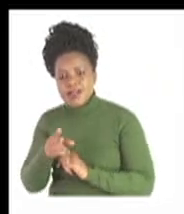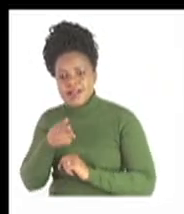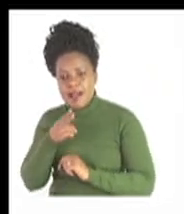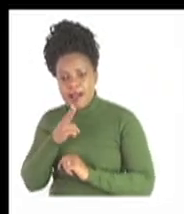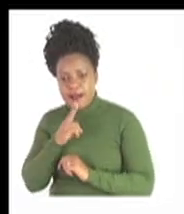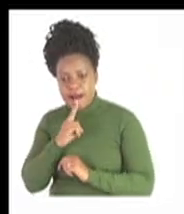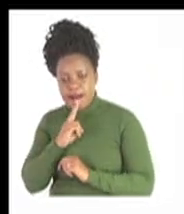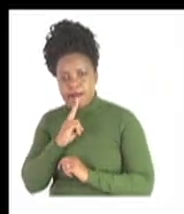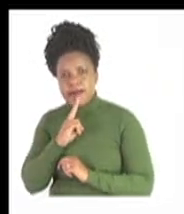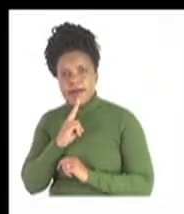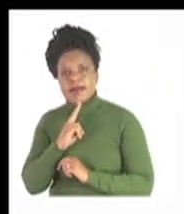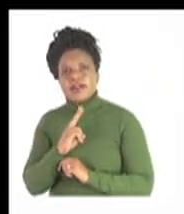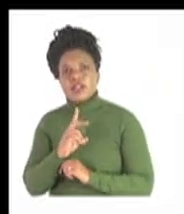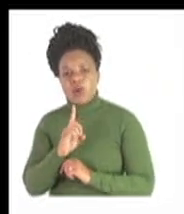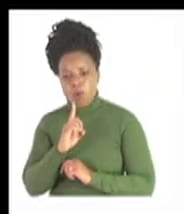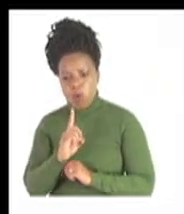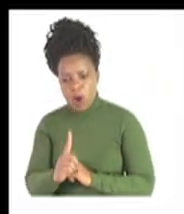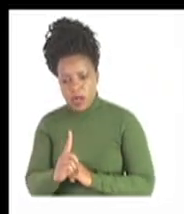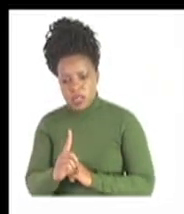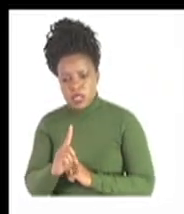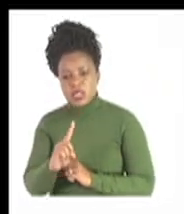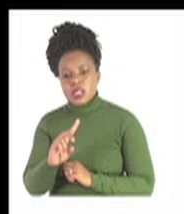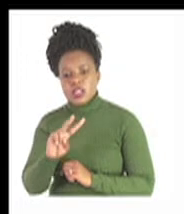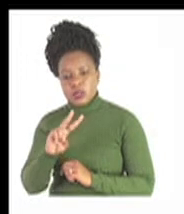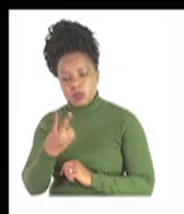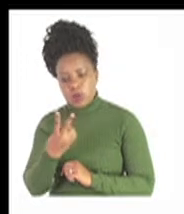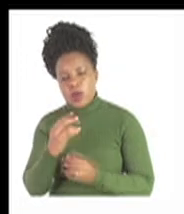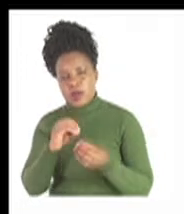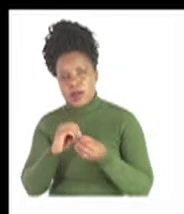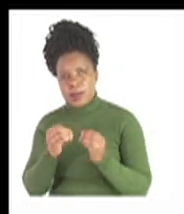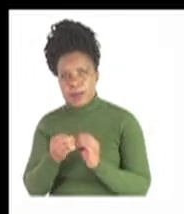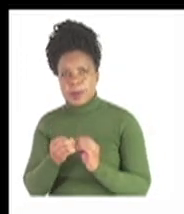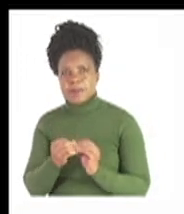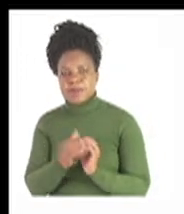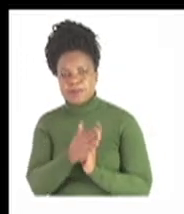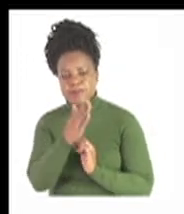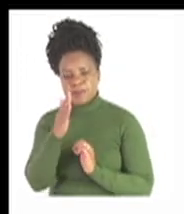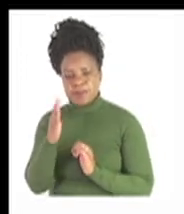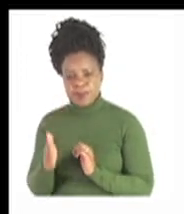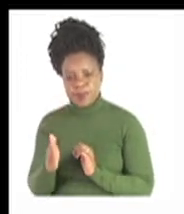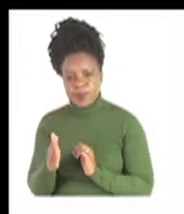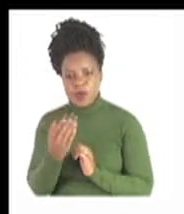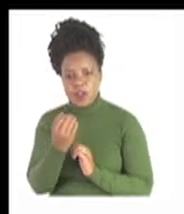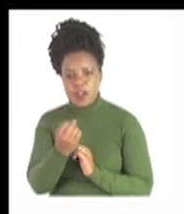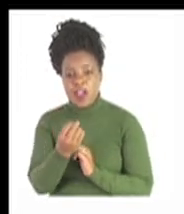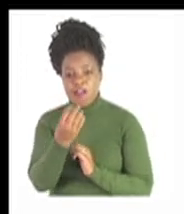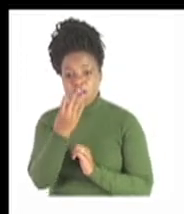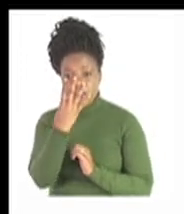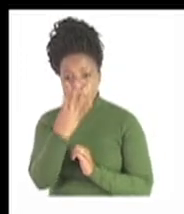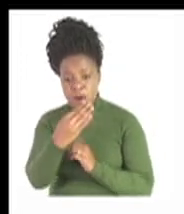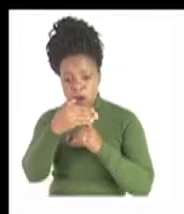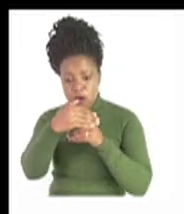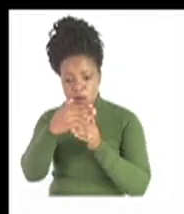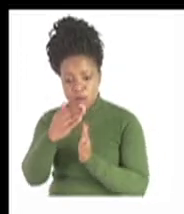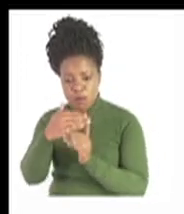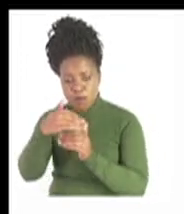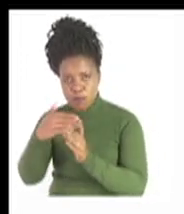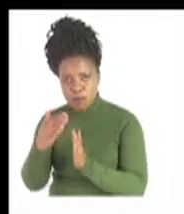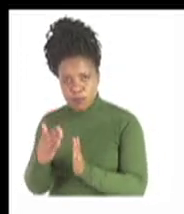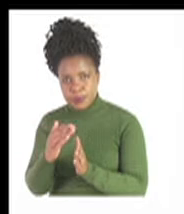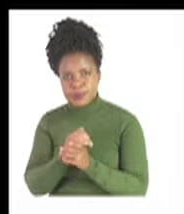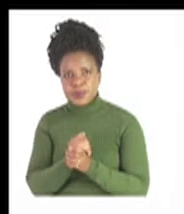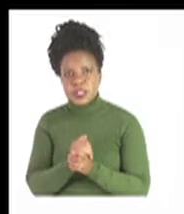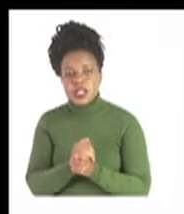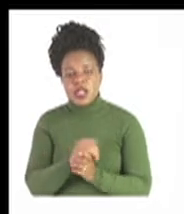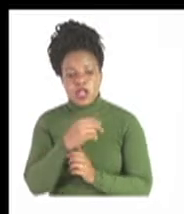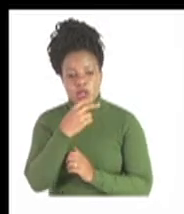number. The second, we have 4 blocks there, and then that is 2